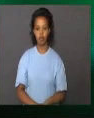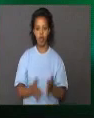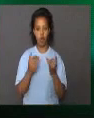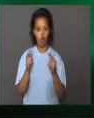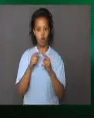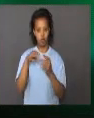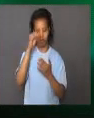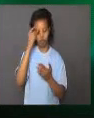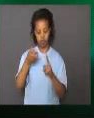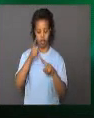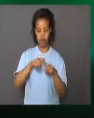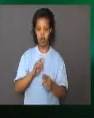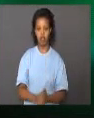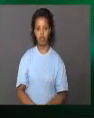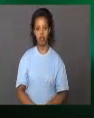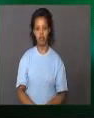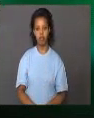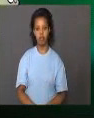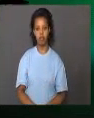Let's get back to our lesson.